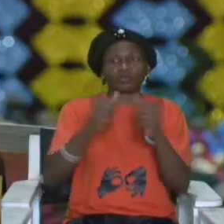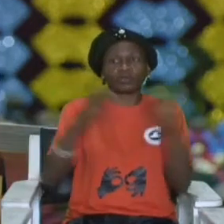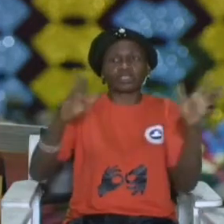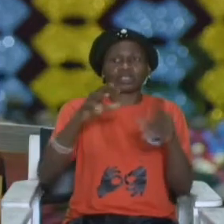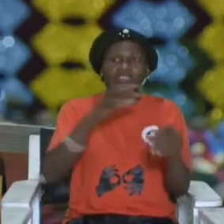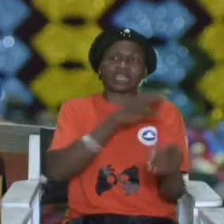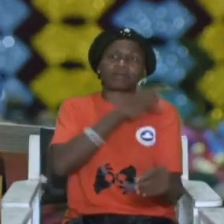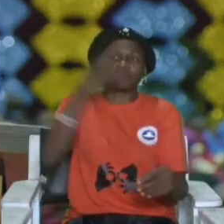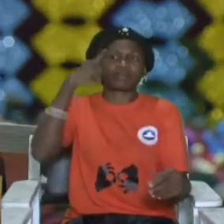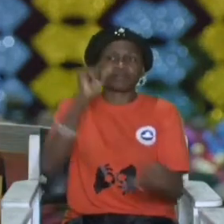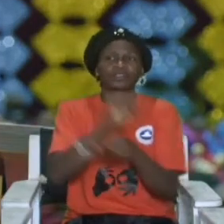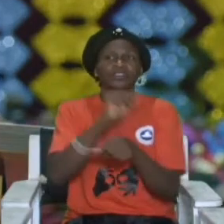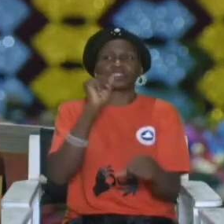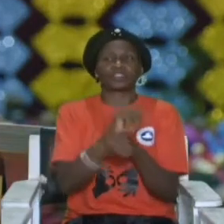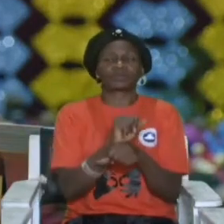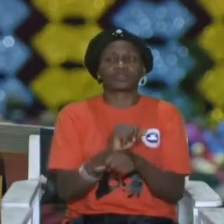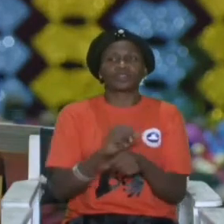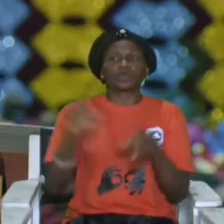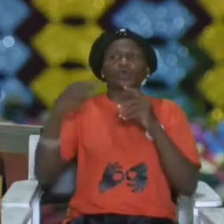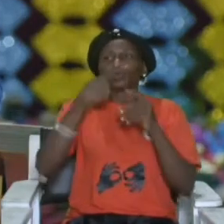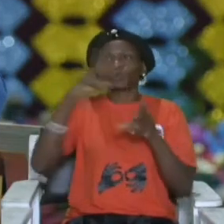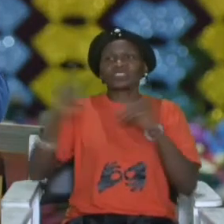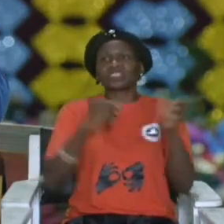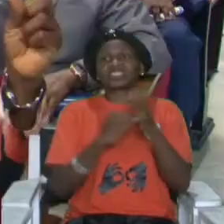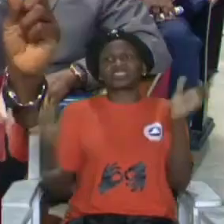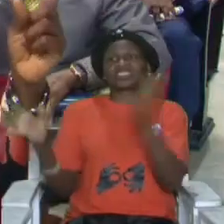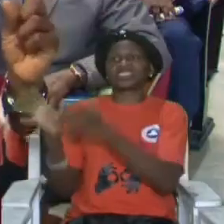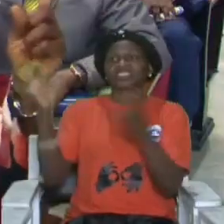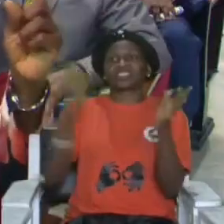the job. Who did it?